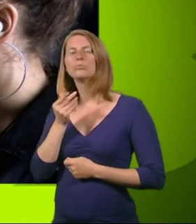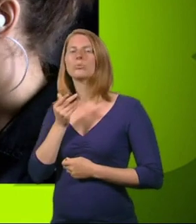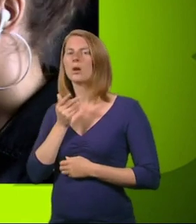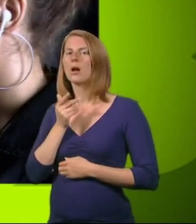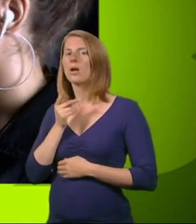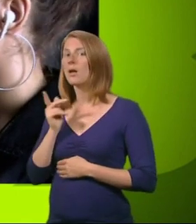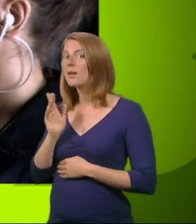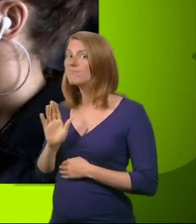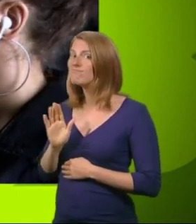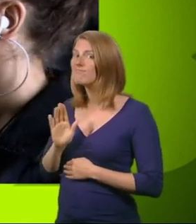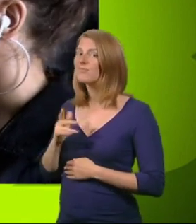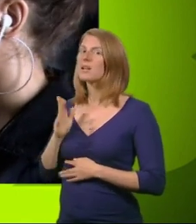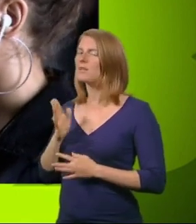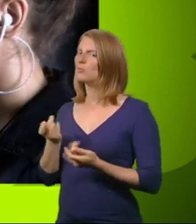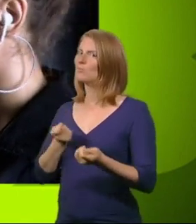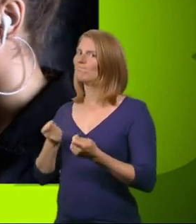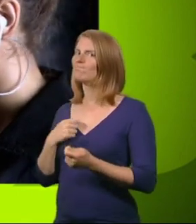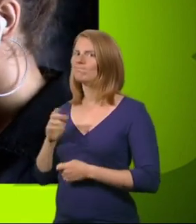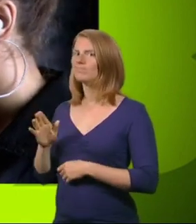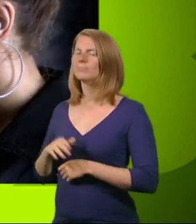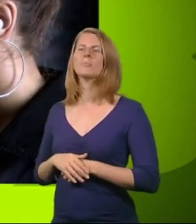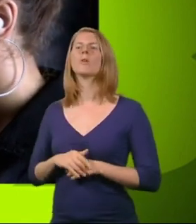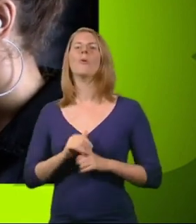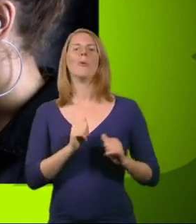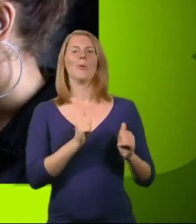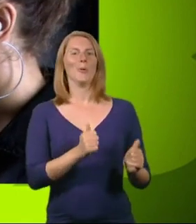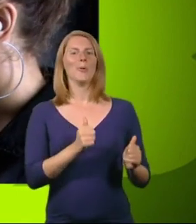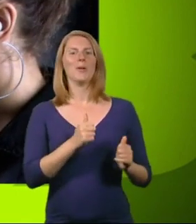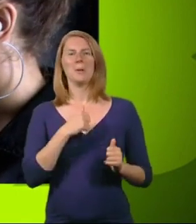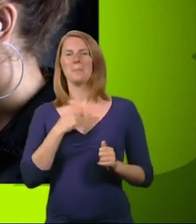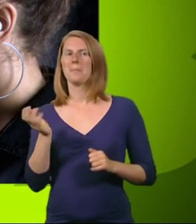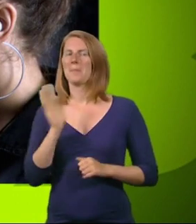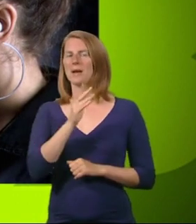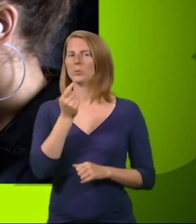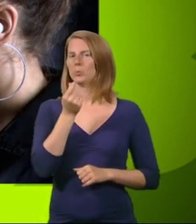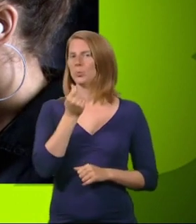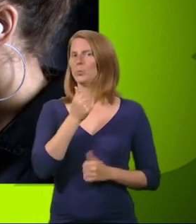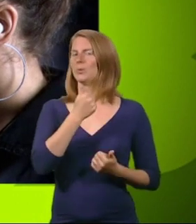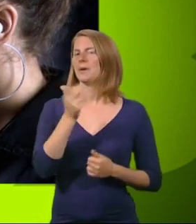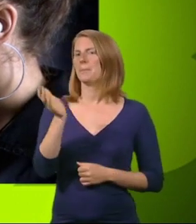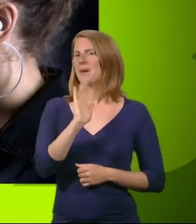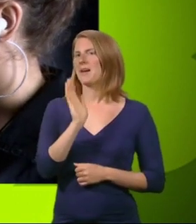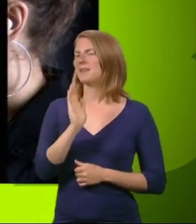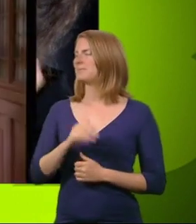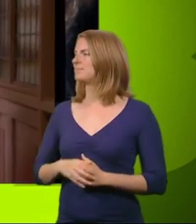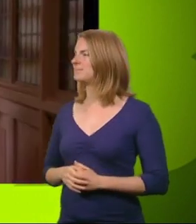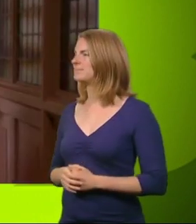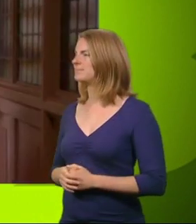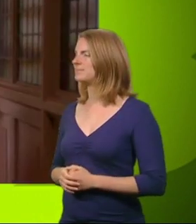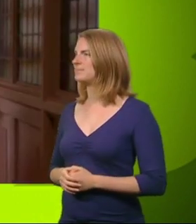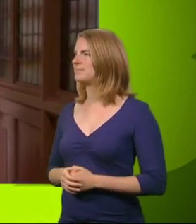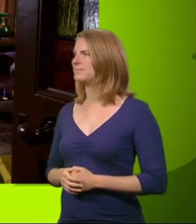mean, it's not exactly brain surgery, is it? Just have to keep control. Cool. Well, I'll be back as soon as I can, OK? Bye. OK, bye.